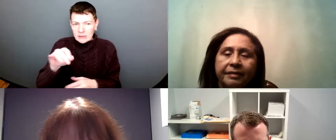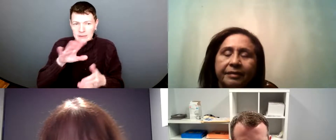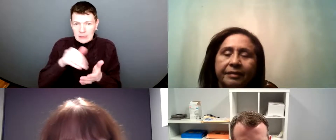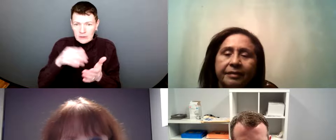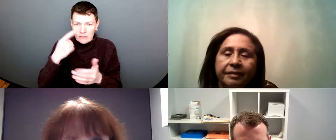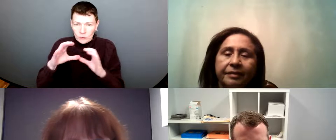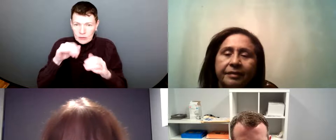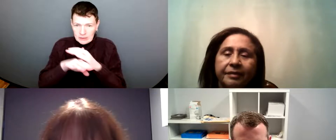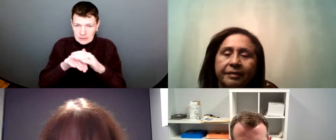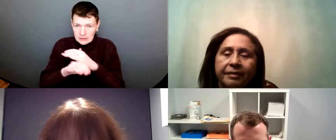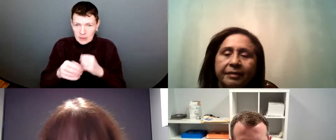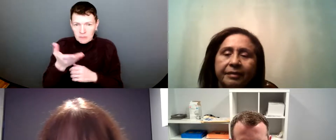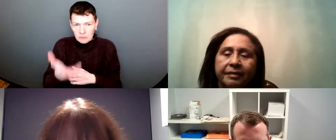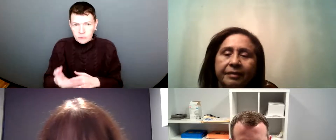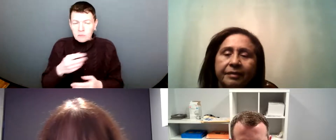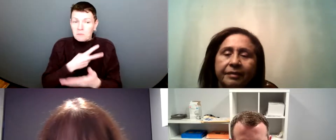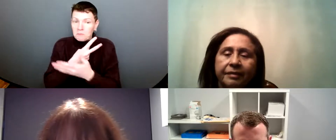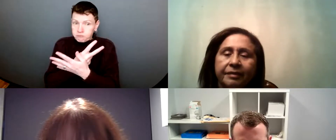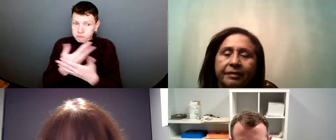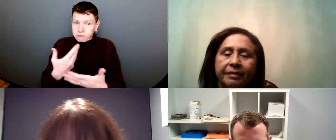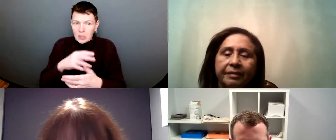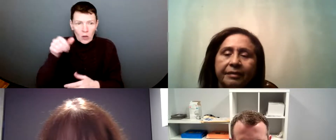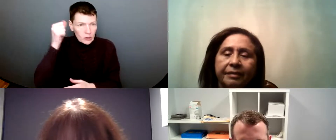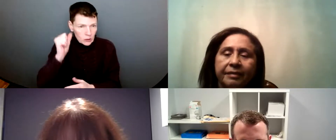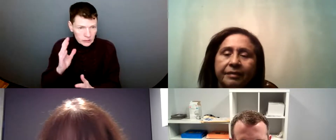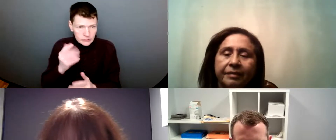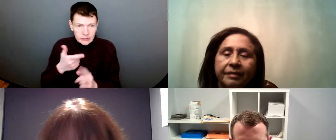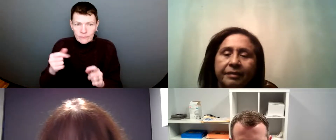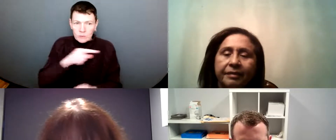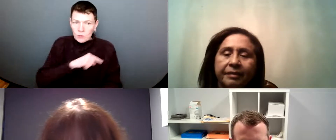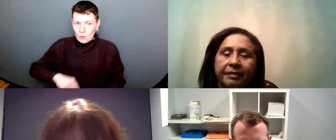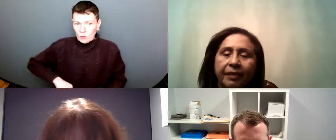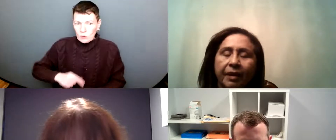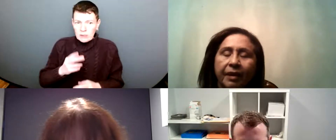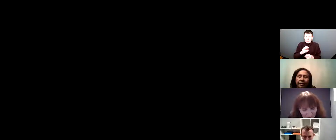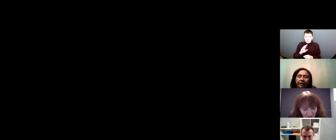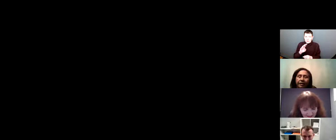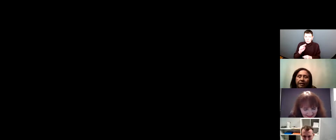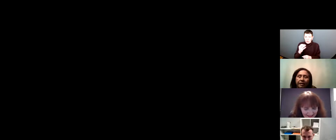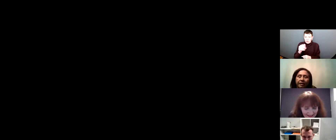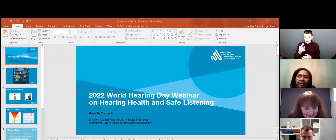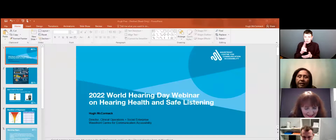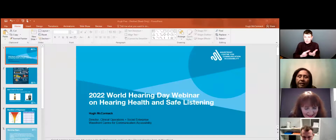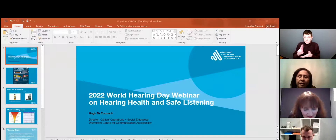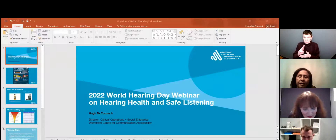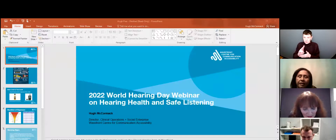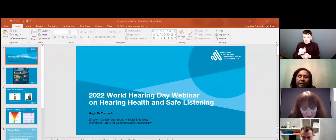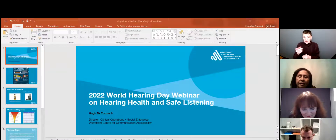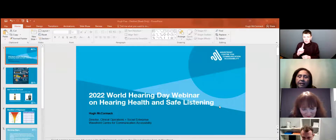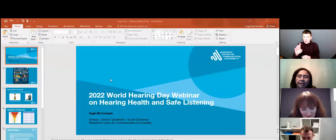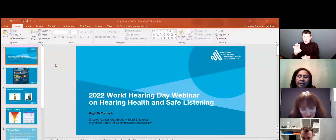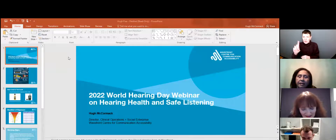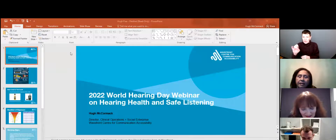Accessibility. He has a master's degree in audiology from Queen Margaret University in